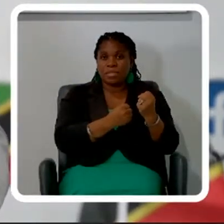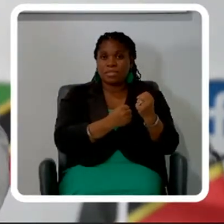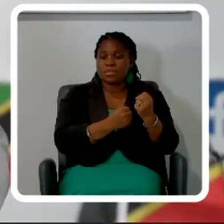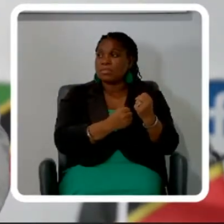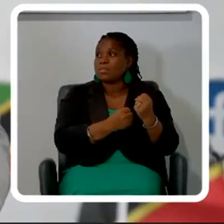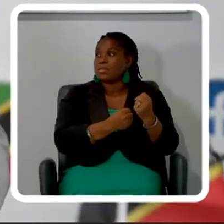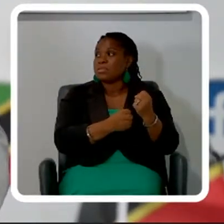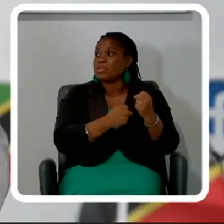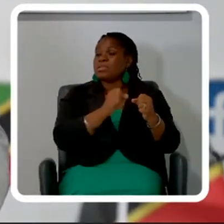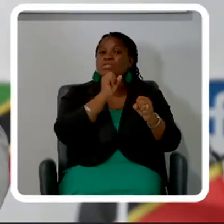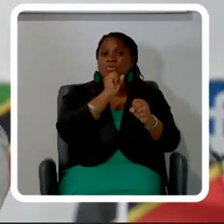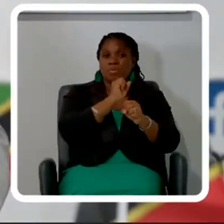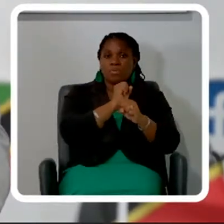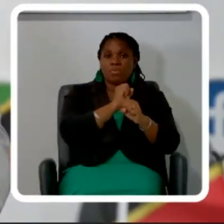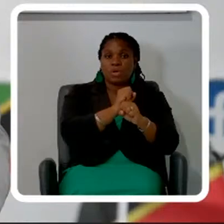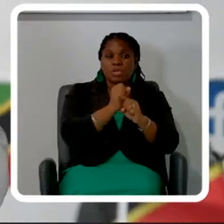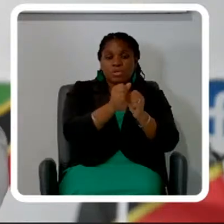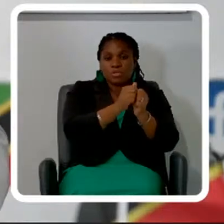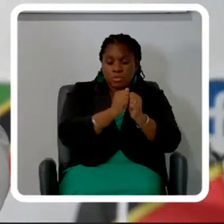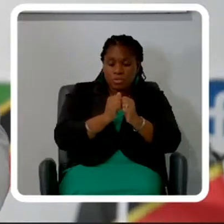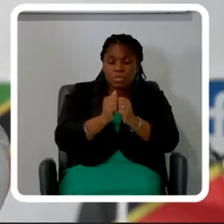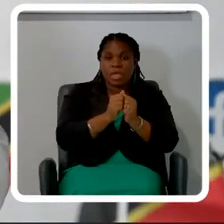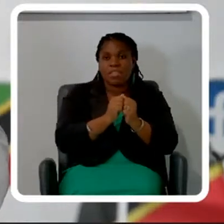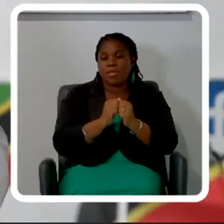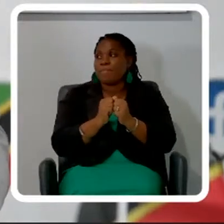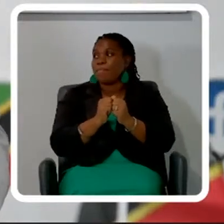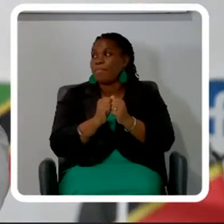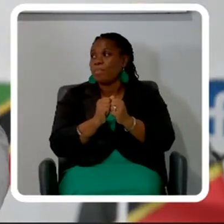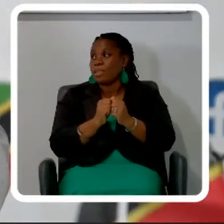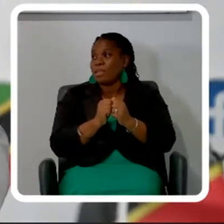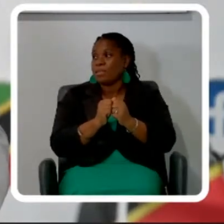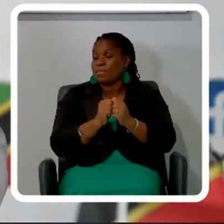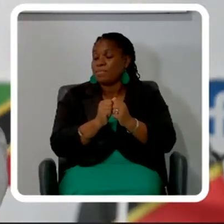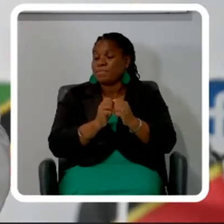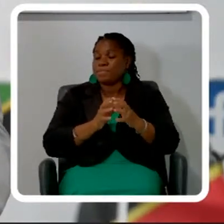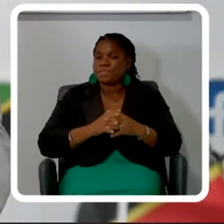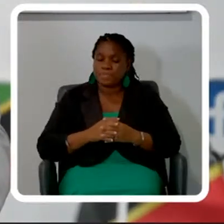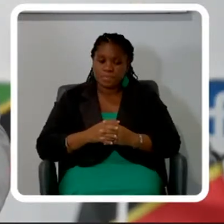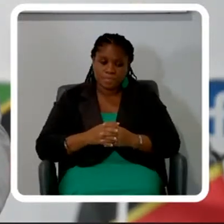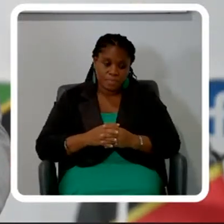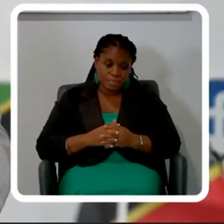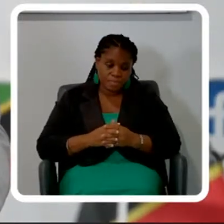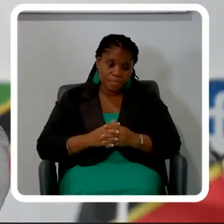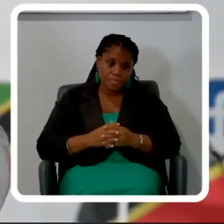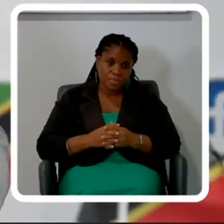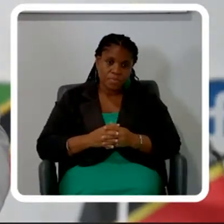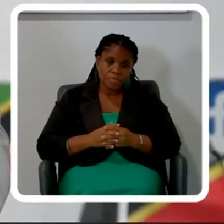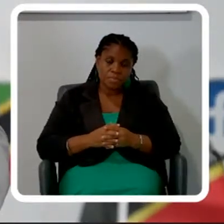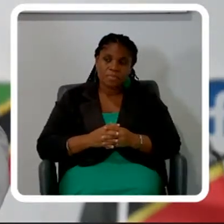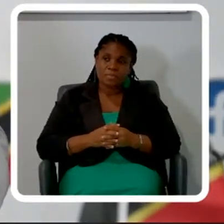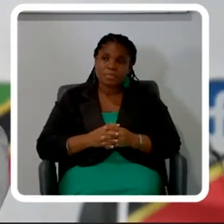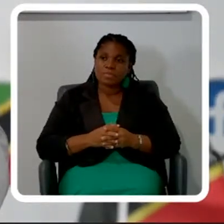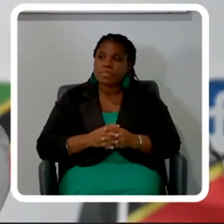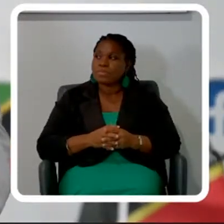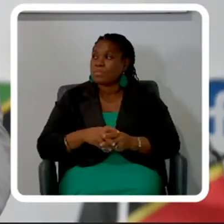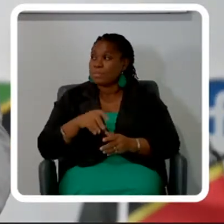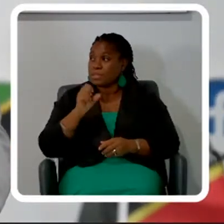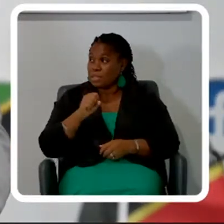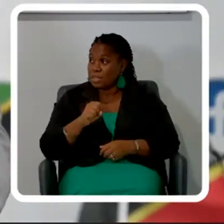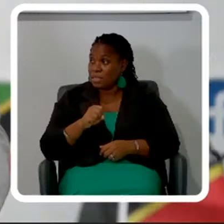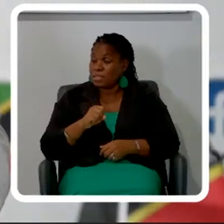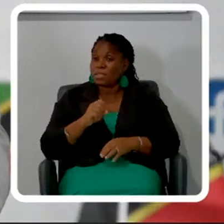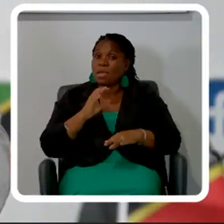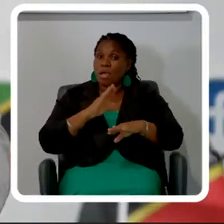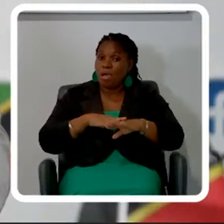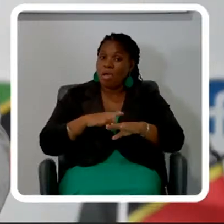if it's at the macro level, we must be at the micro level as well. St. Kitts and Nevis must show the example of working together. And so yes, on the airport expansion,